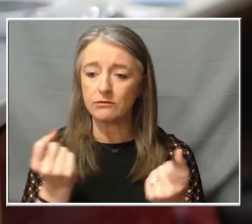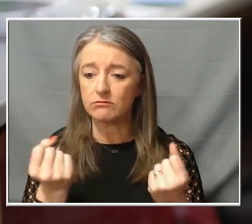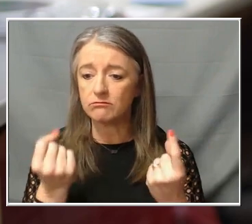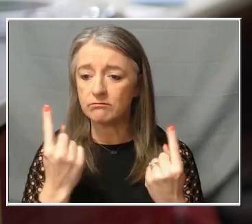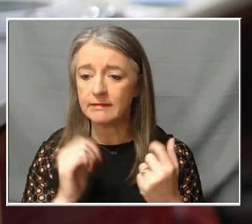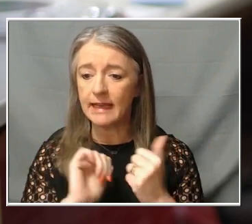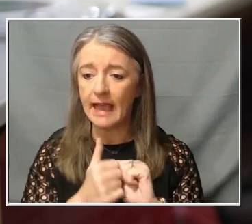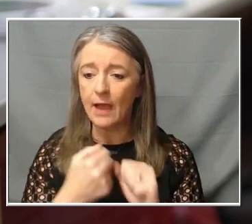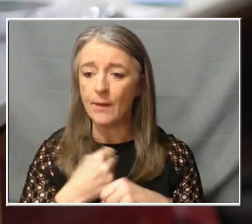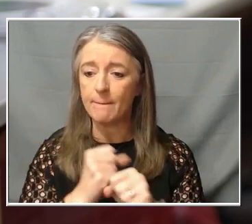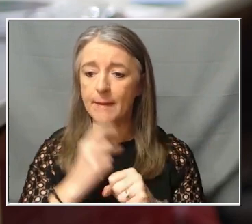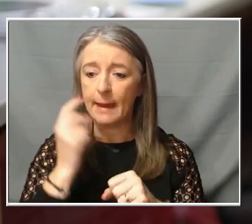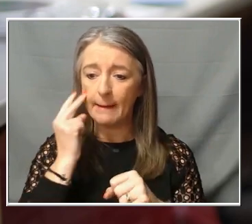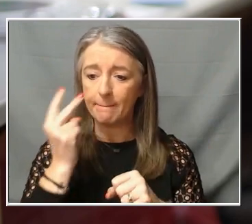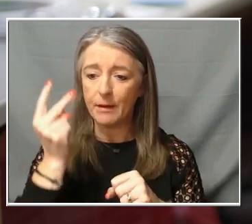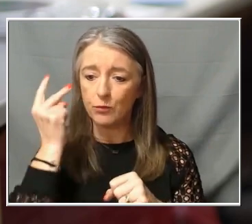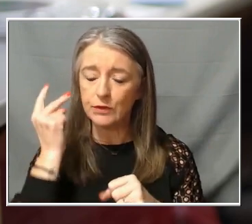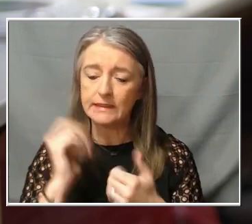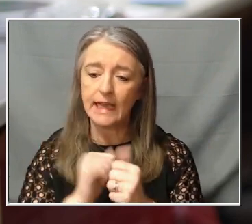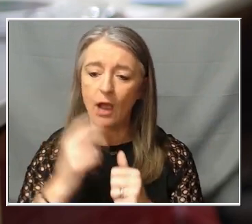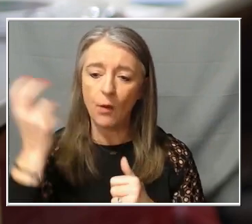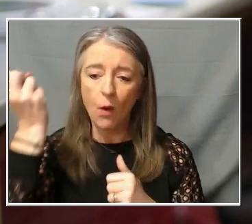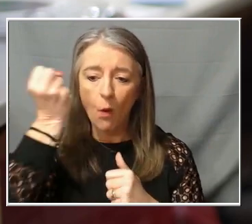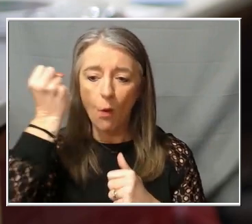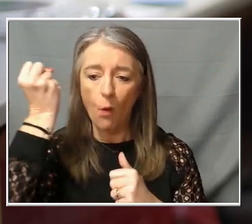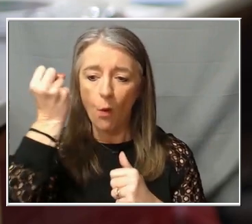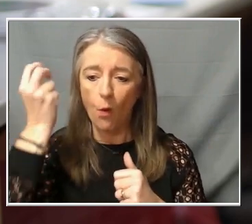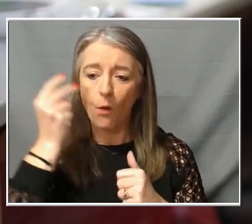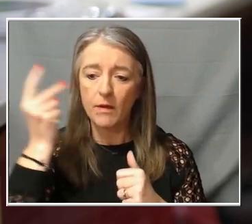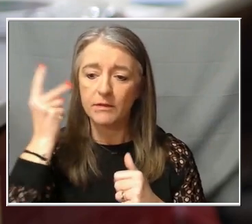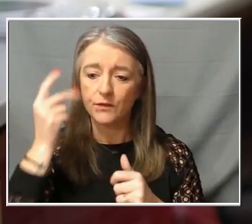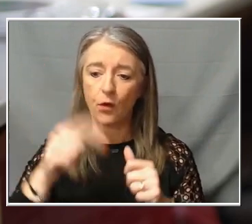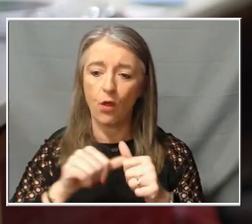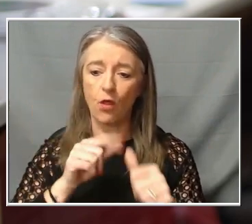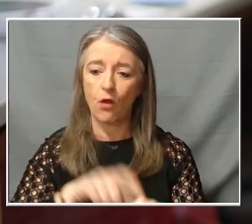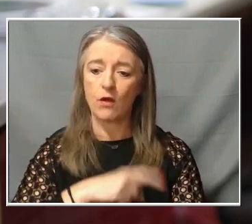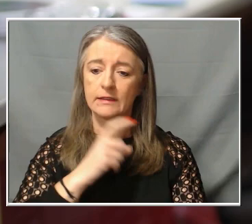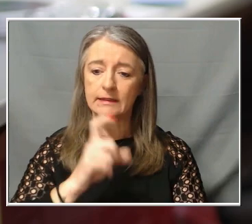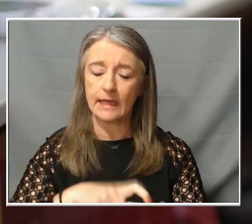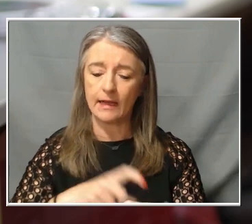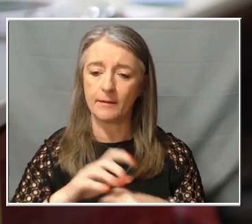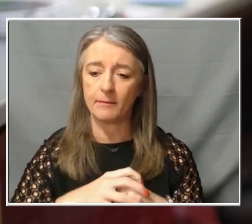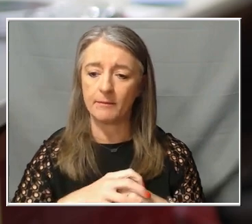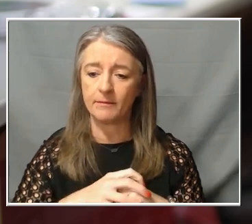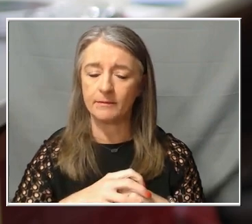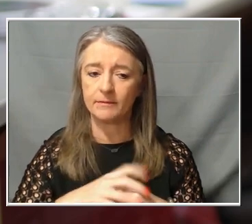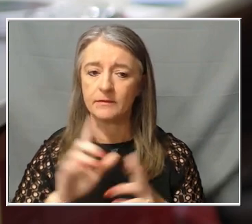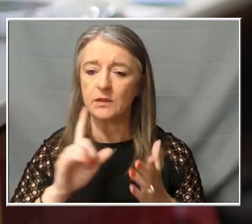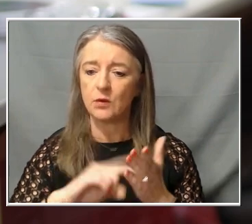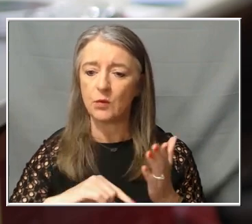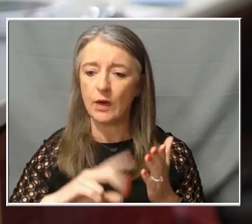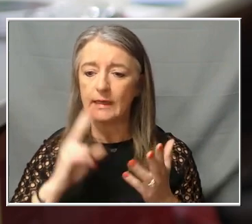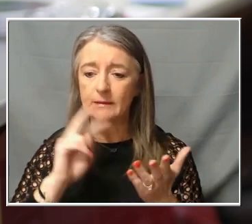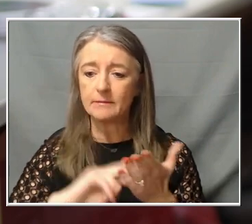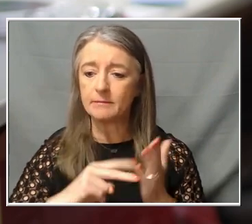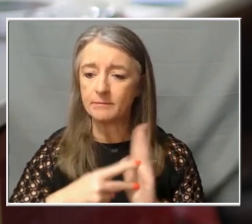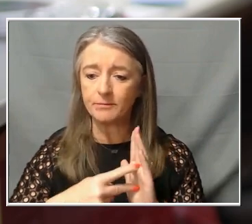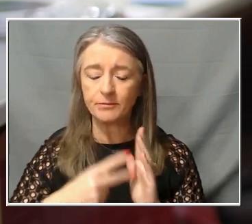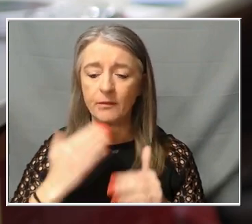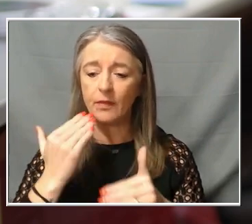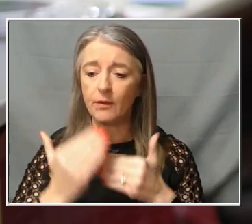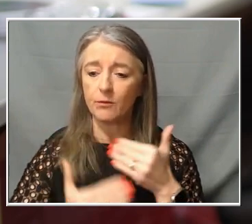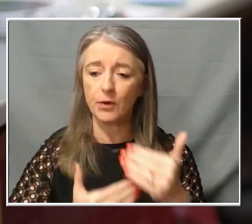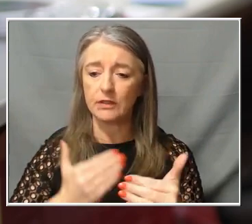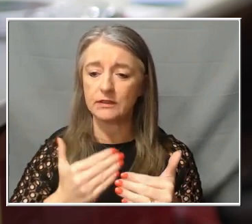make memories and how we hold on to them for a really long time. And what it turns out that the process, the